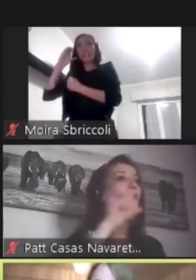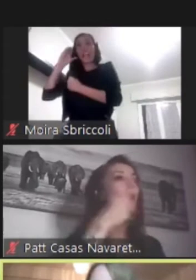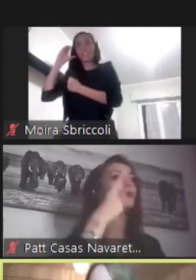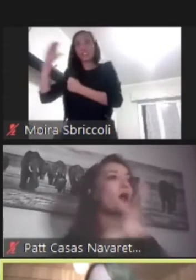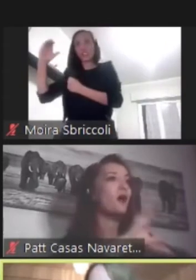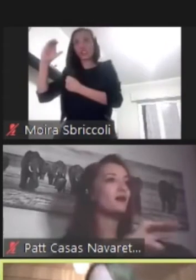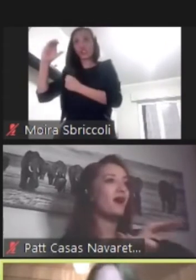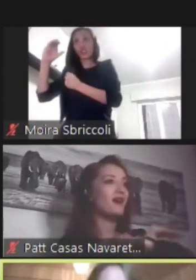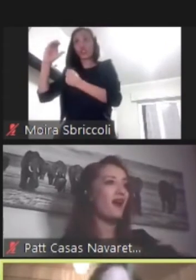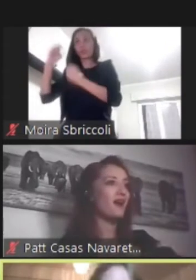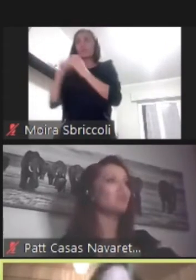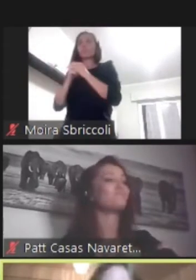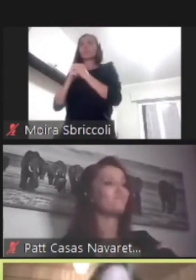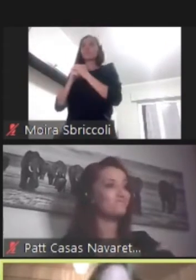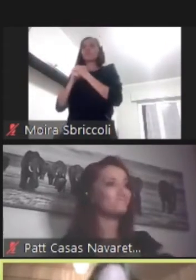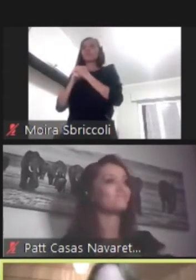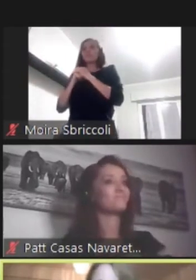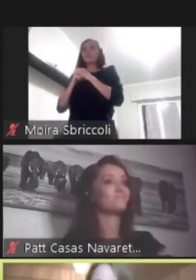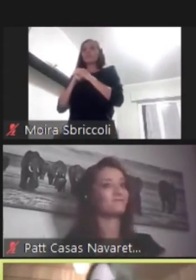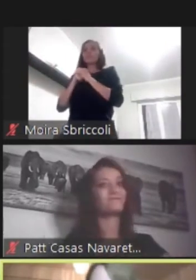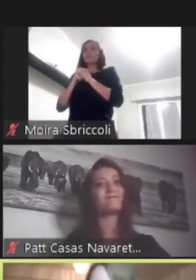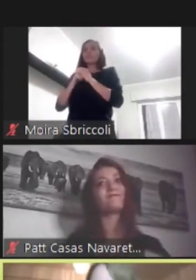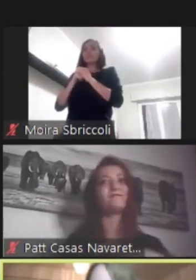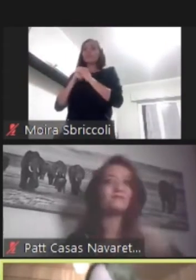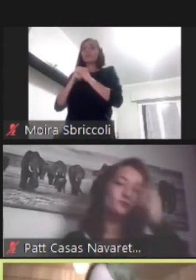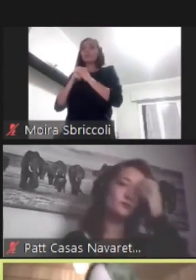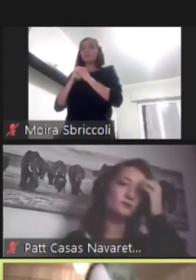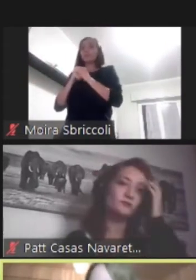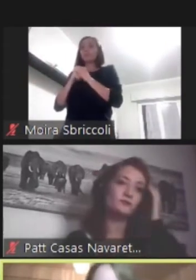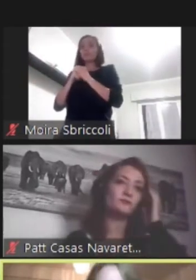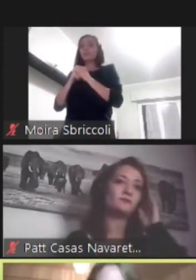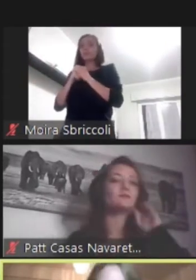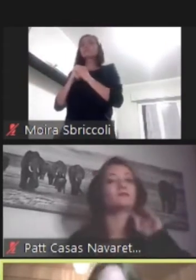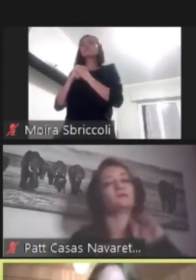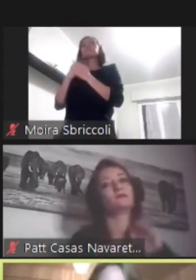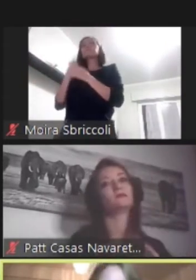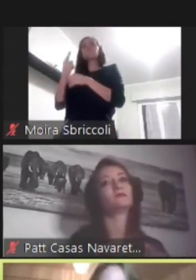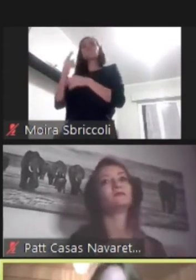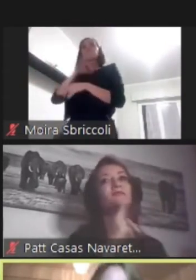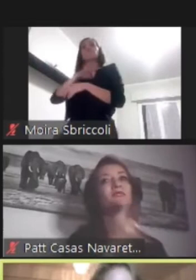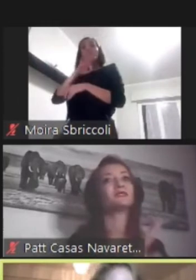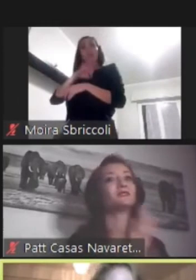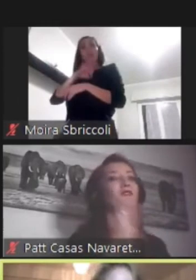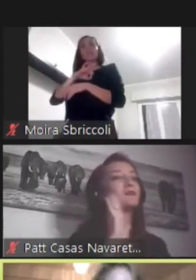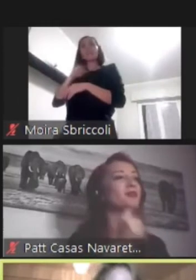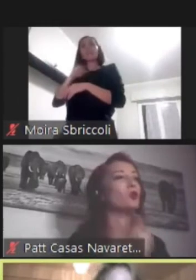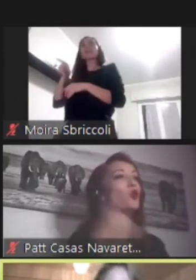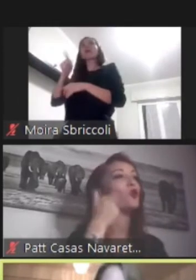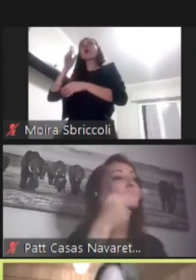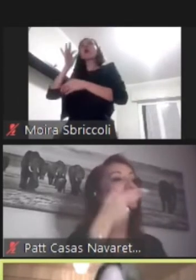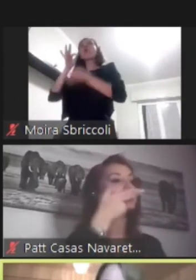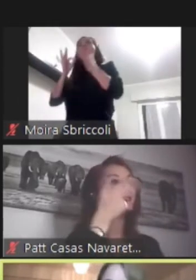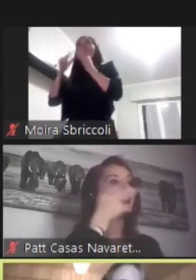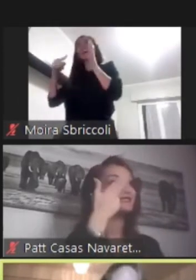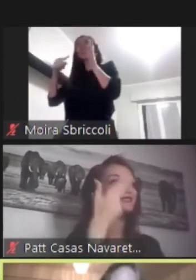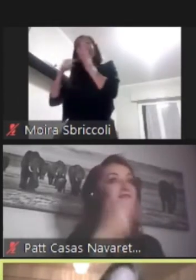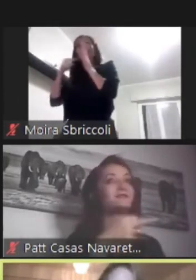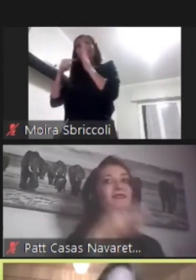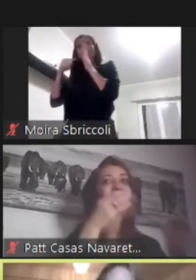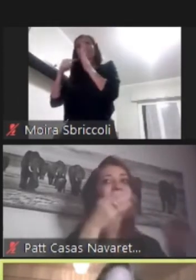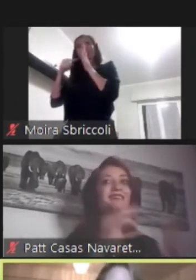the Indian gooseberry also increases the protein levels in your body.